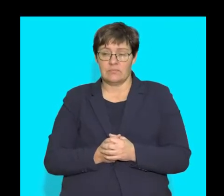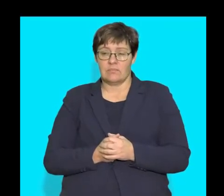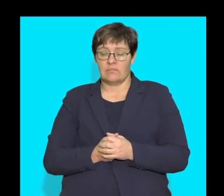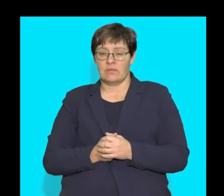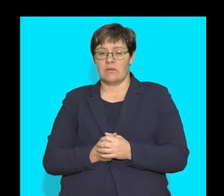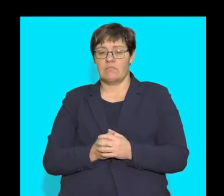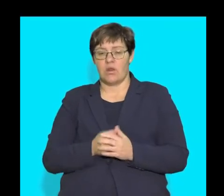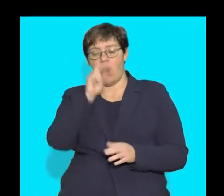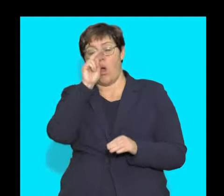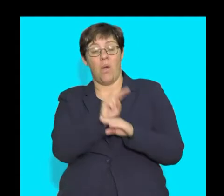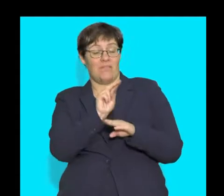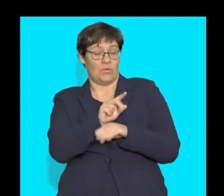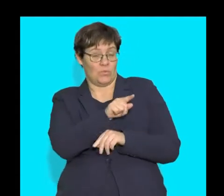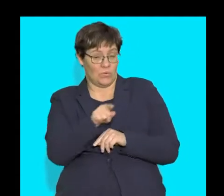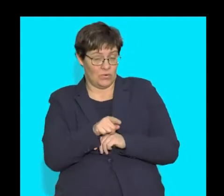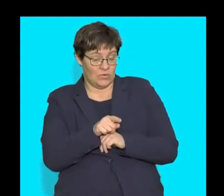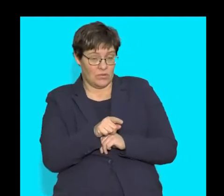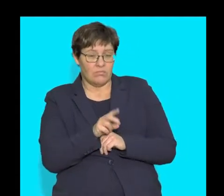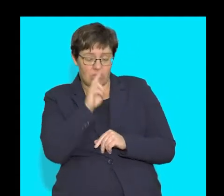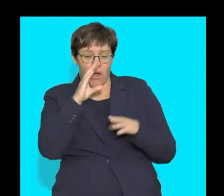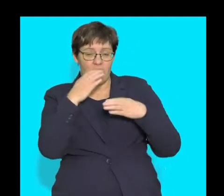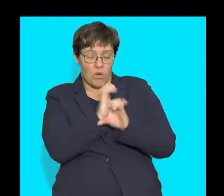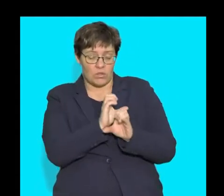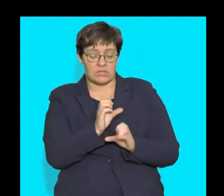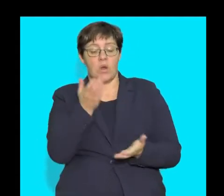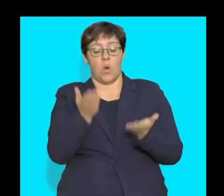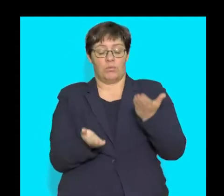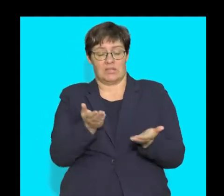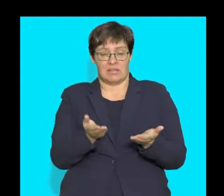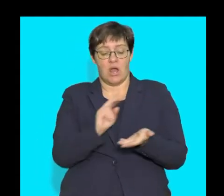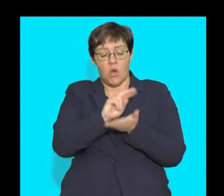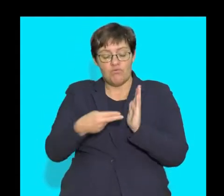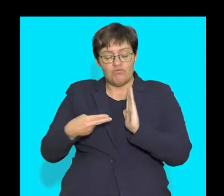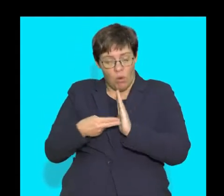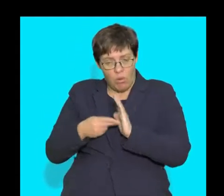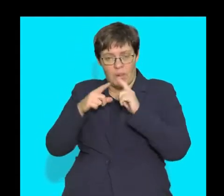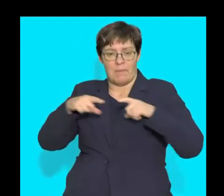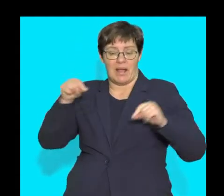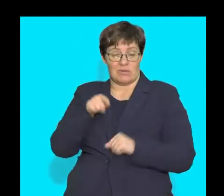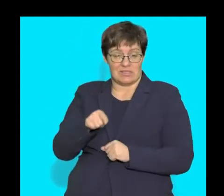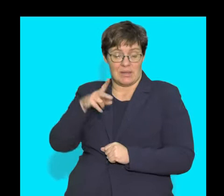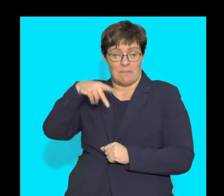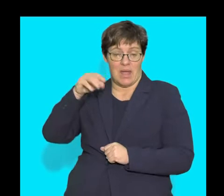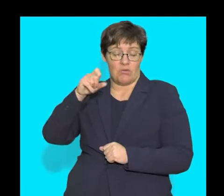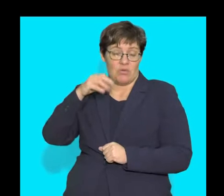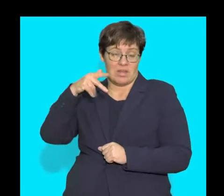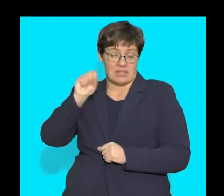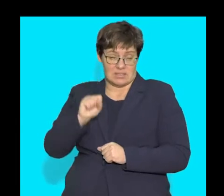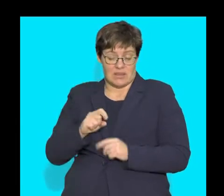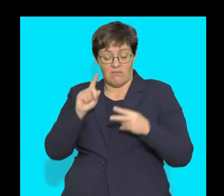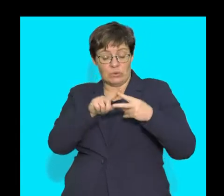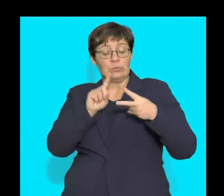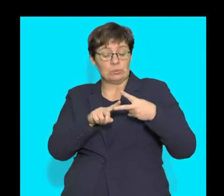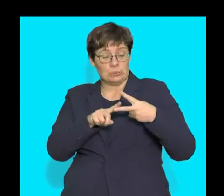So as an overview, guys, remember that we're focusing on homeostasis and the role of the pancreas. So the pancreas has two